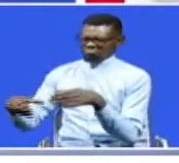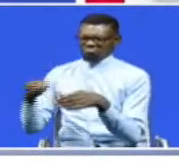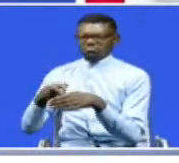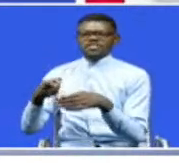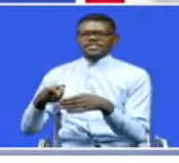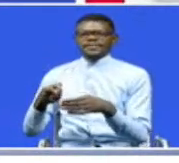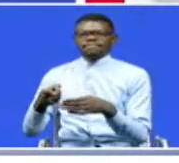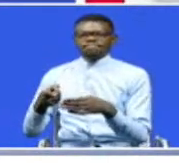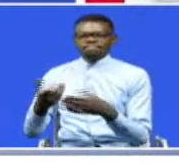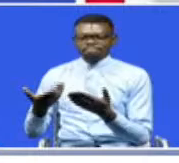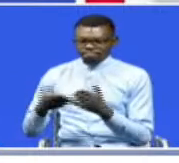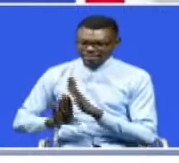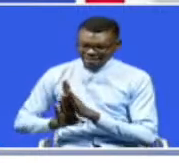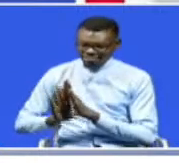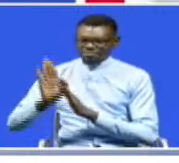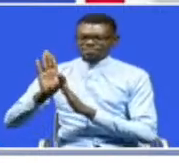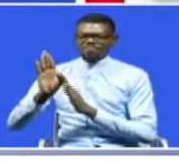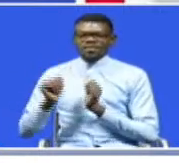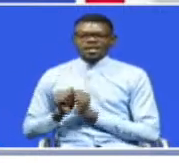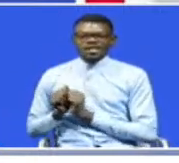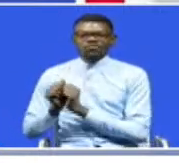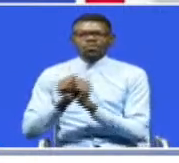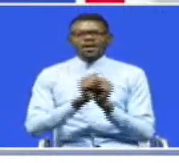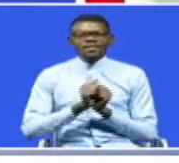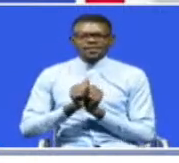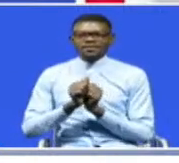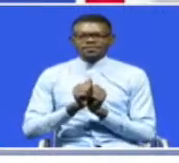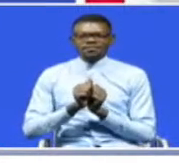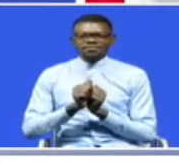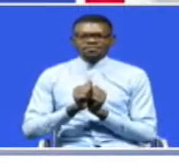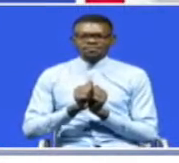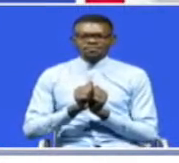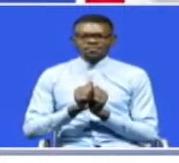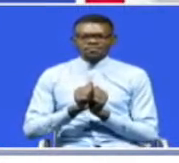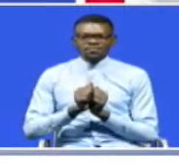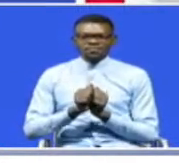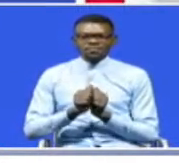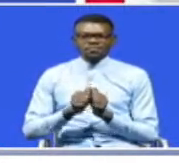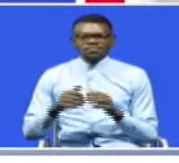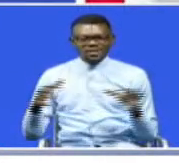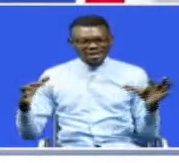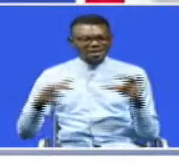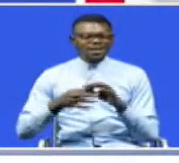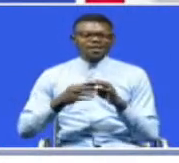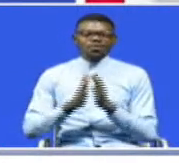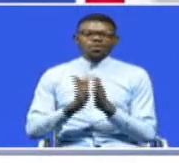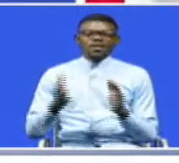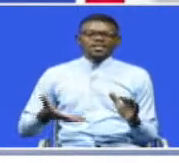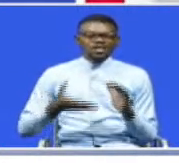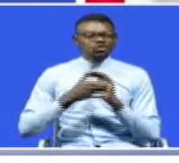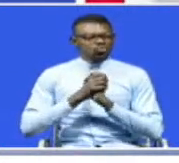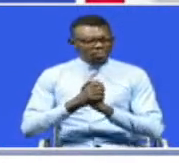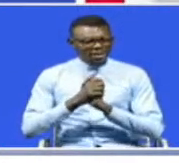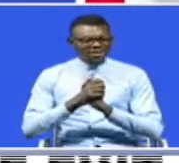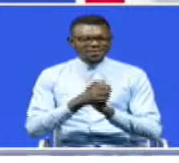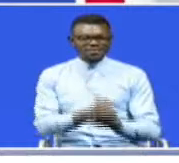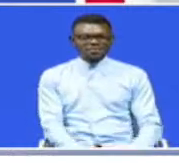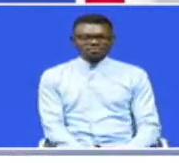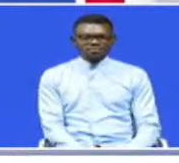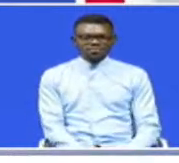tumeijenga pamoja kama wana ikiwa na ushirikiano na Jubilee, na